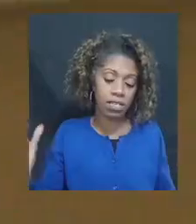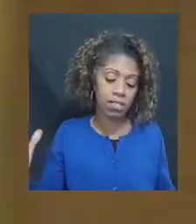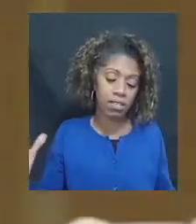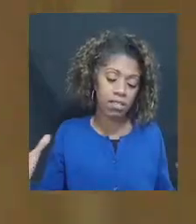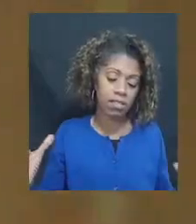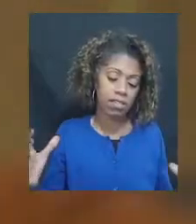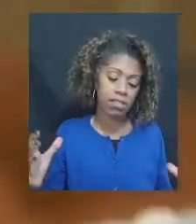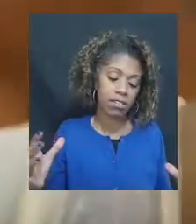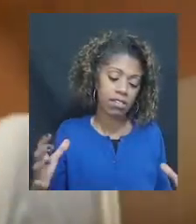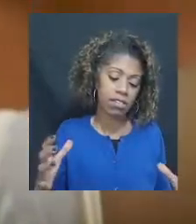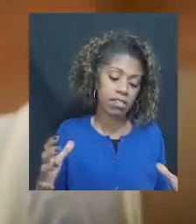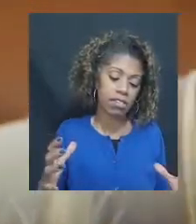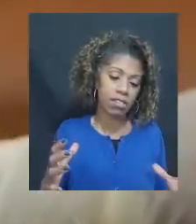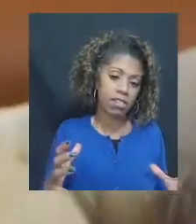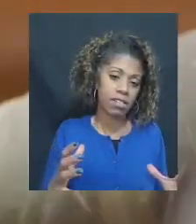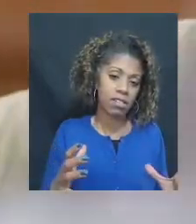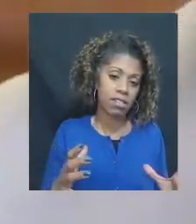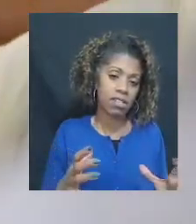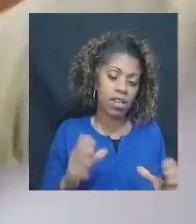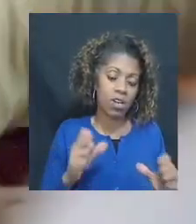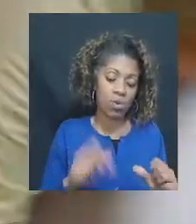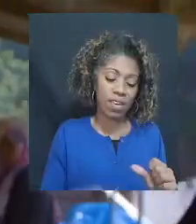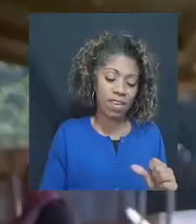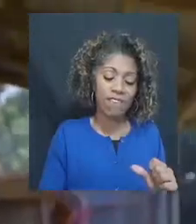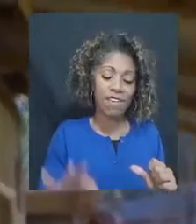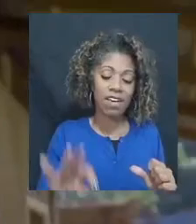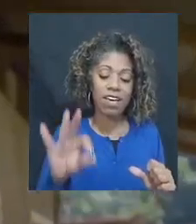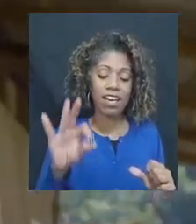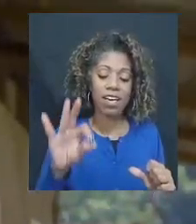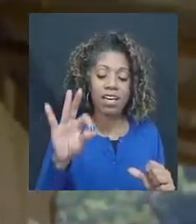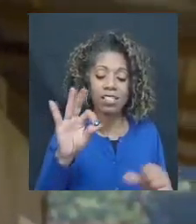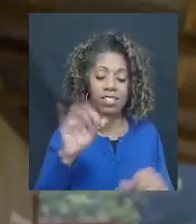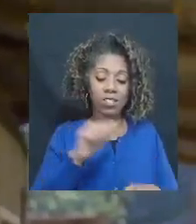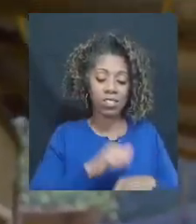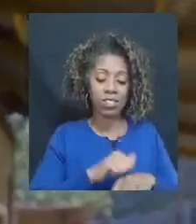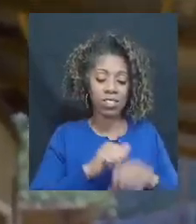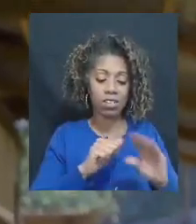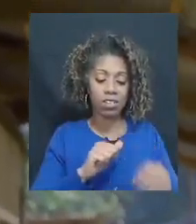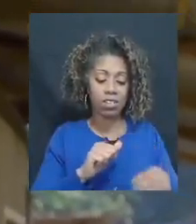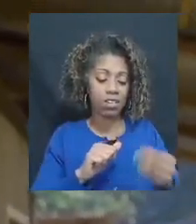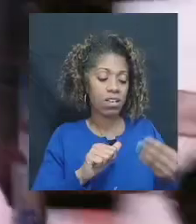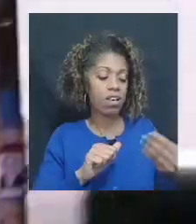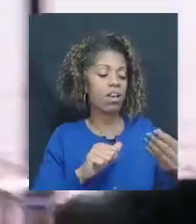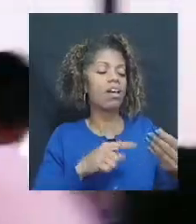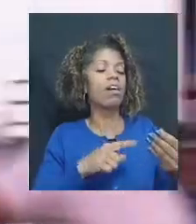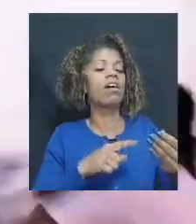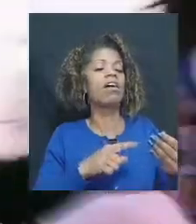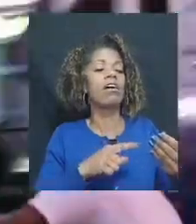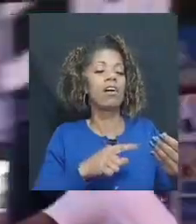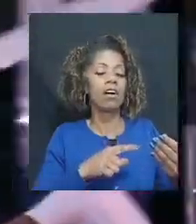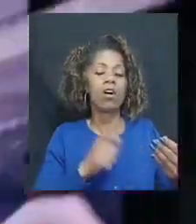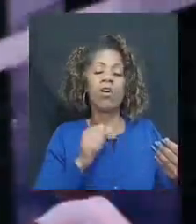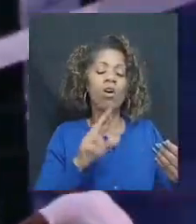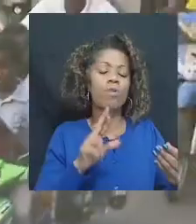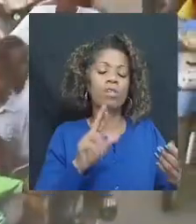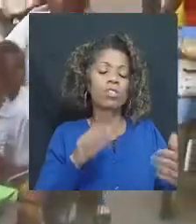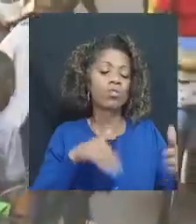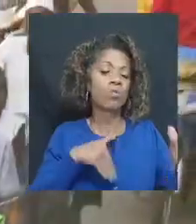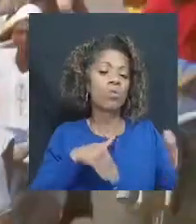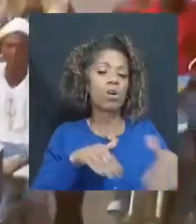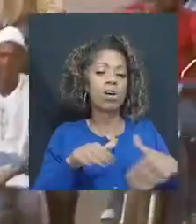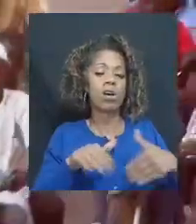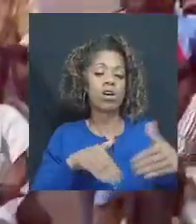stone. Against all odds, we can walk through the fire. Against